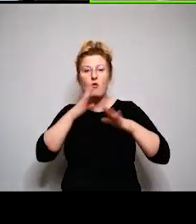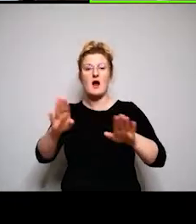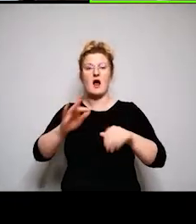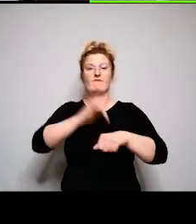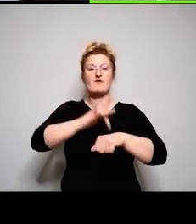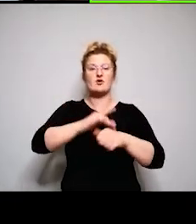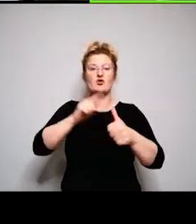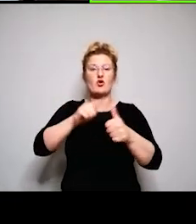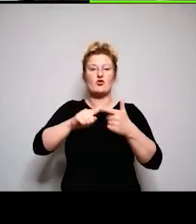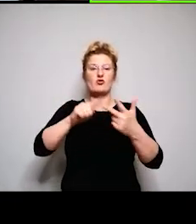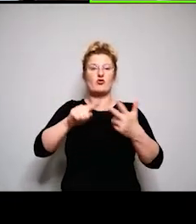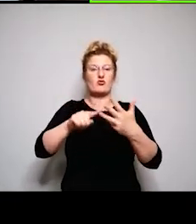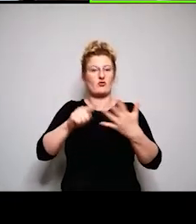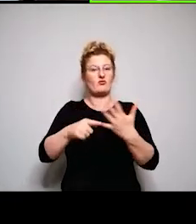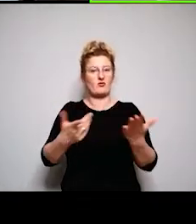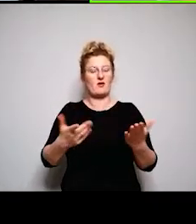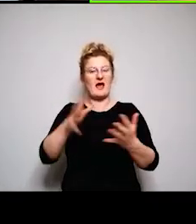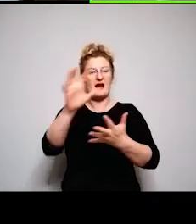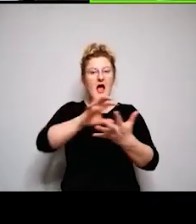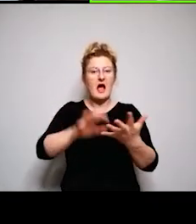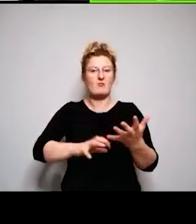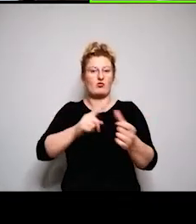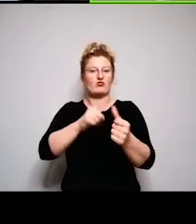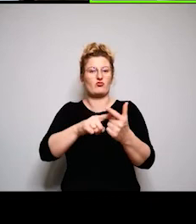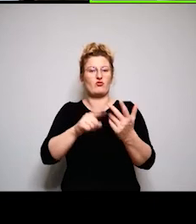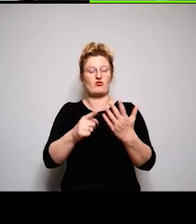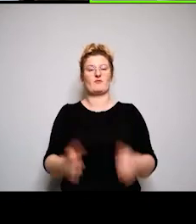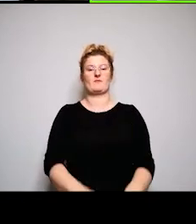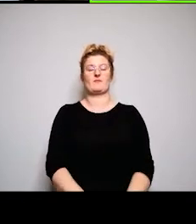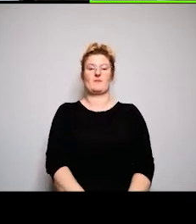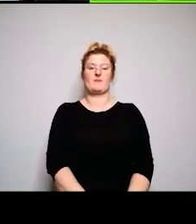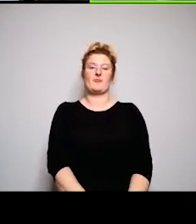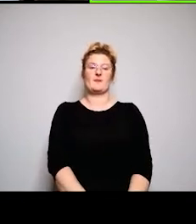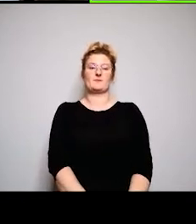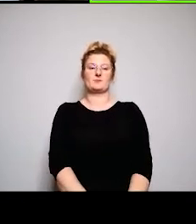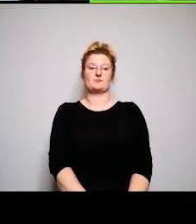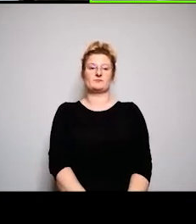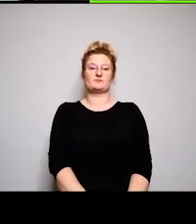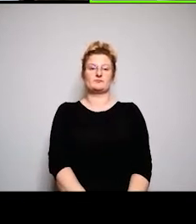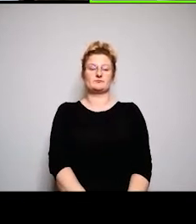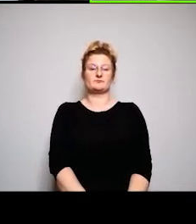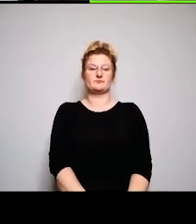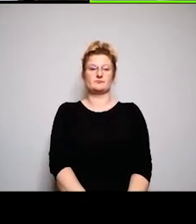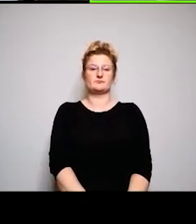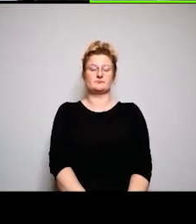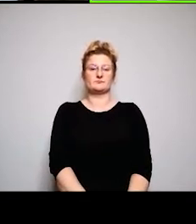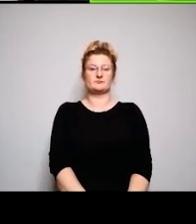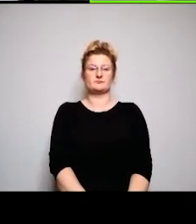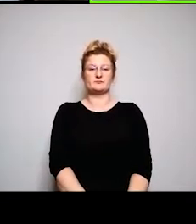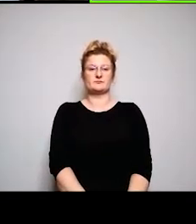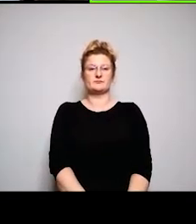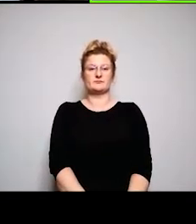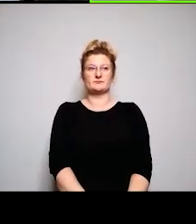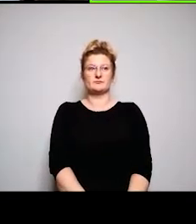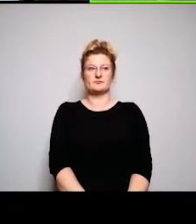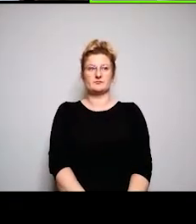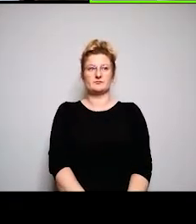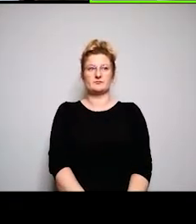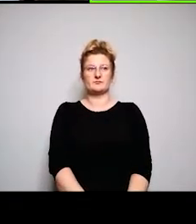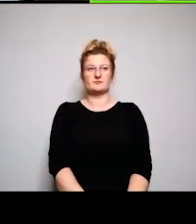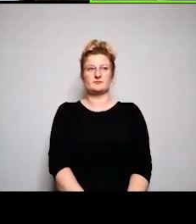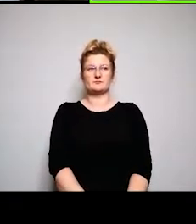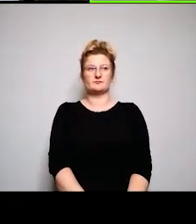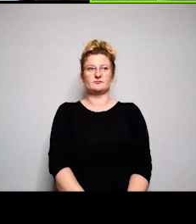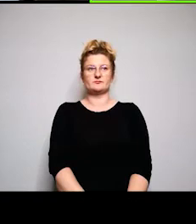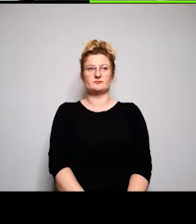if it says something to you. It's an institution, a huge institution, as well in aid